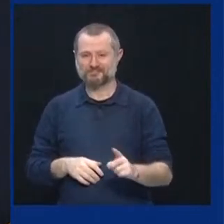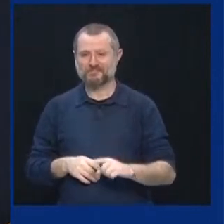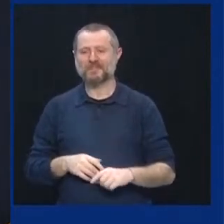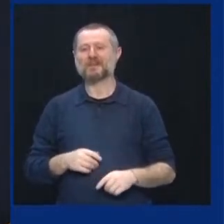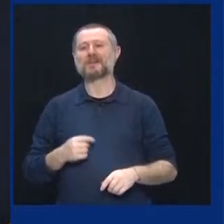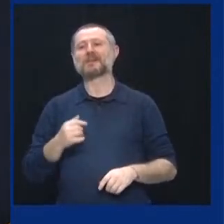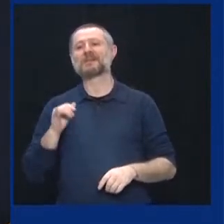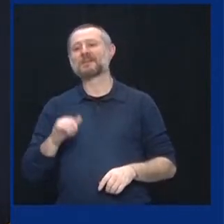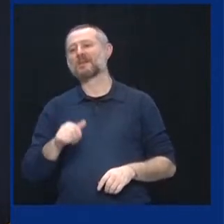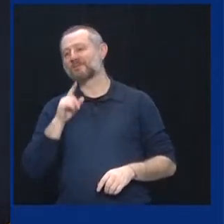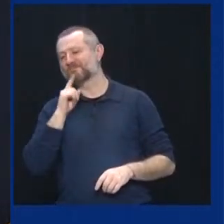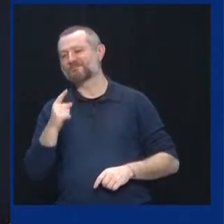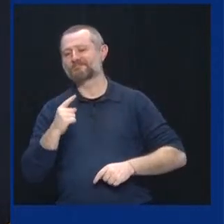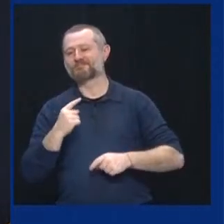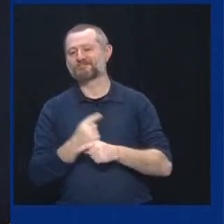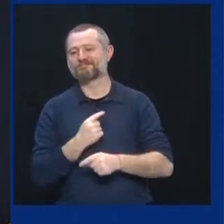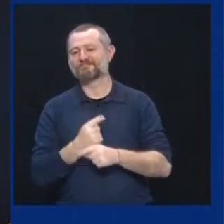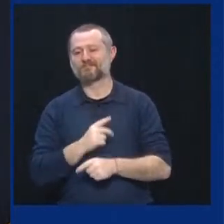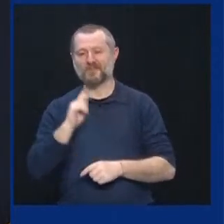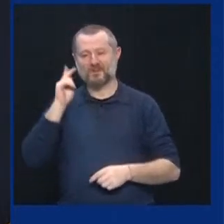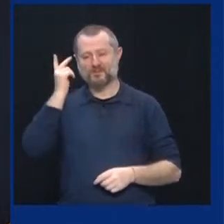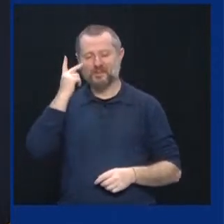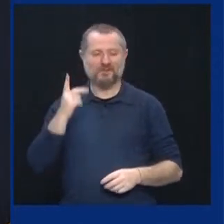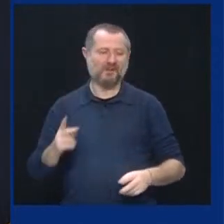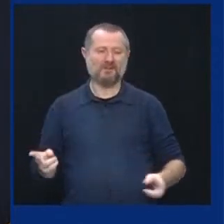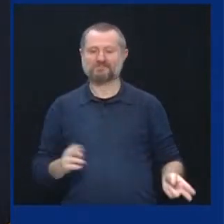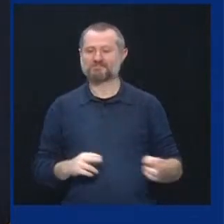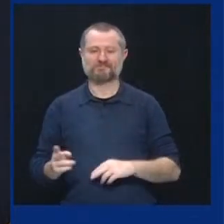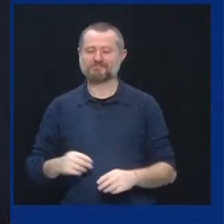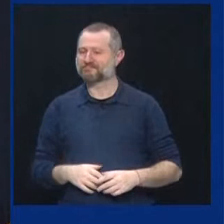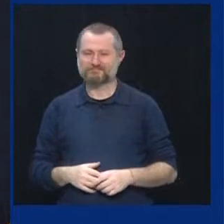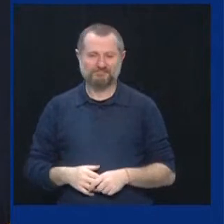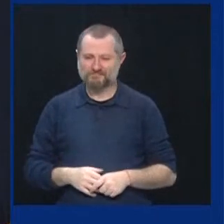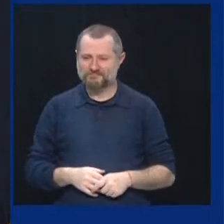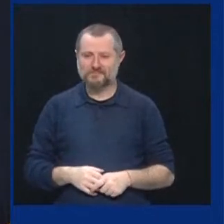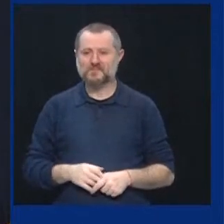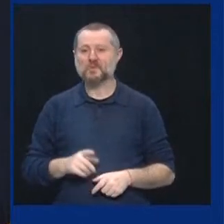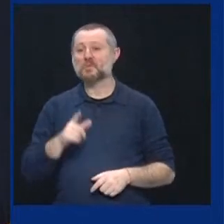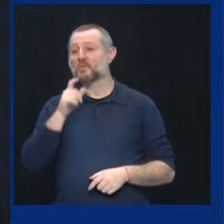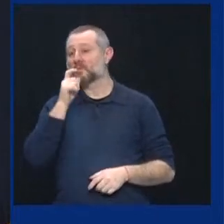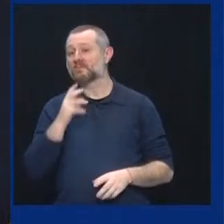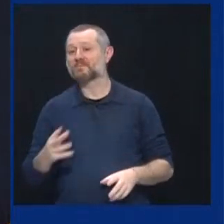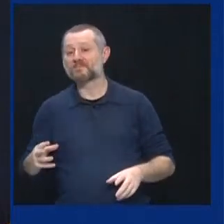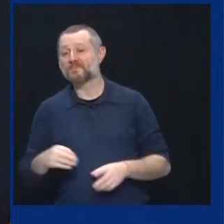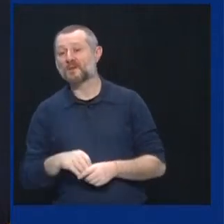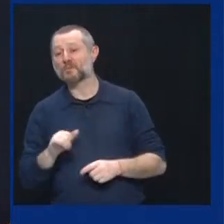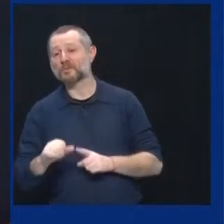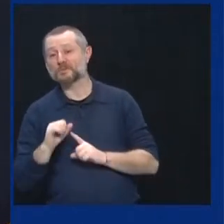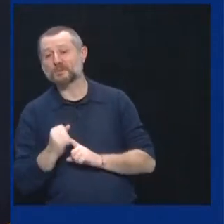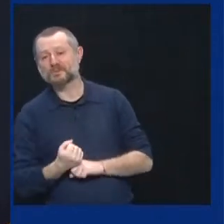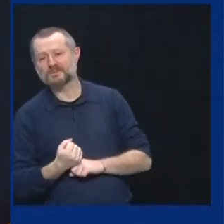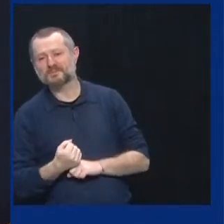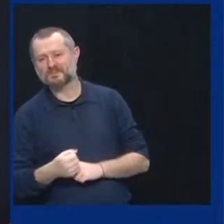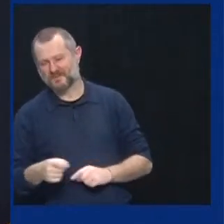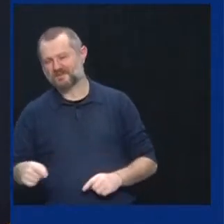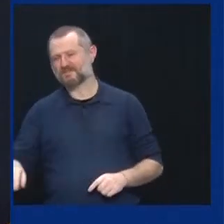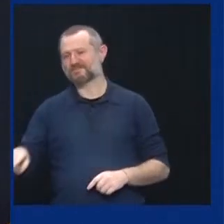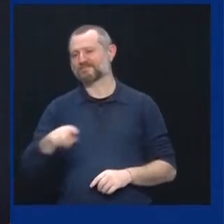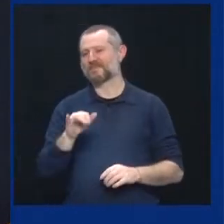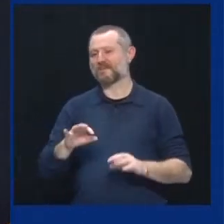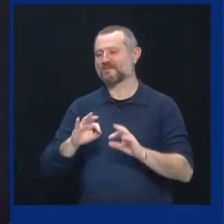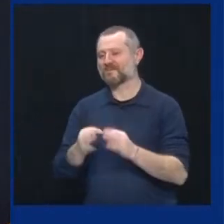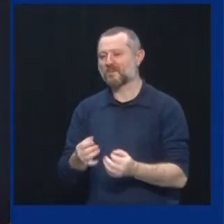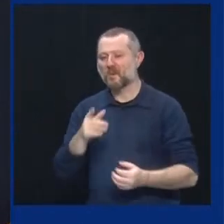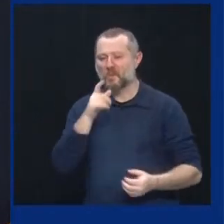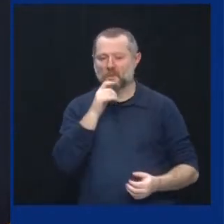normal political back and forth. You had a different audience. The audience were the grieving